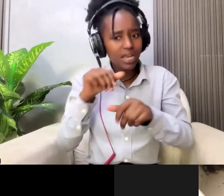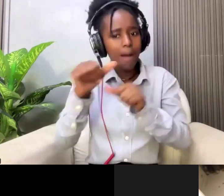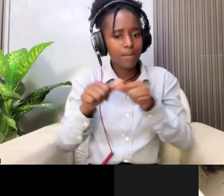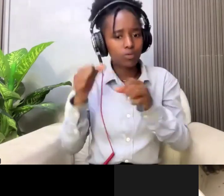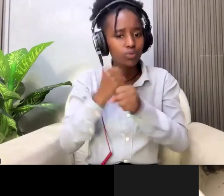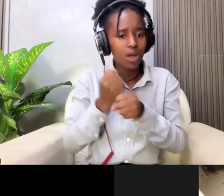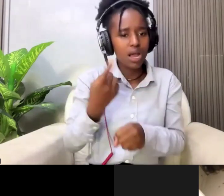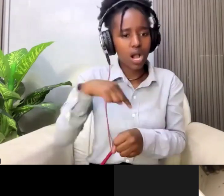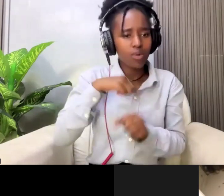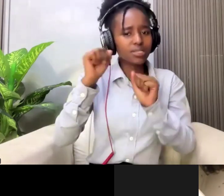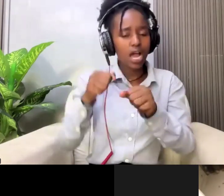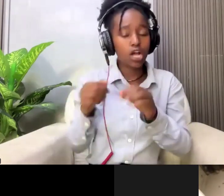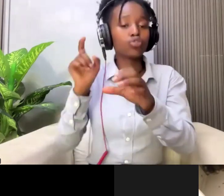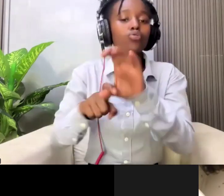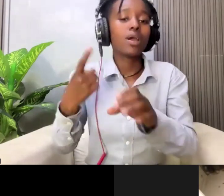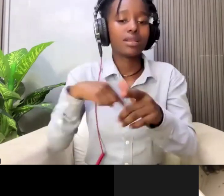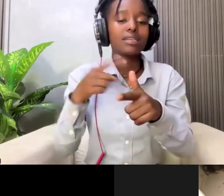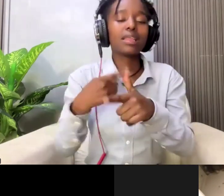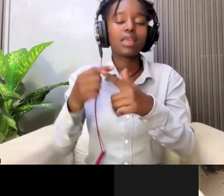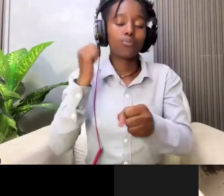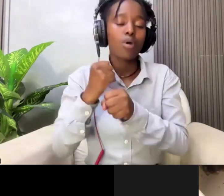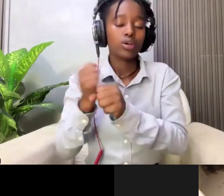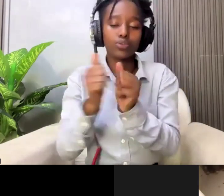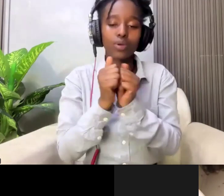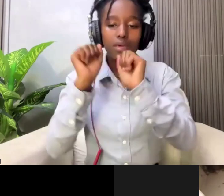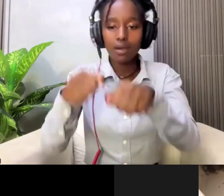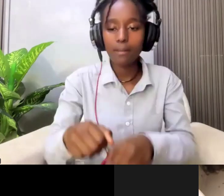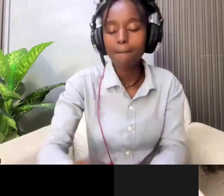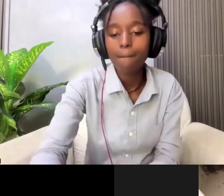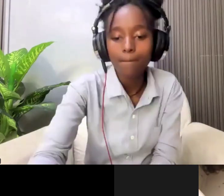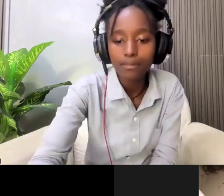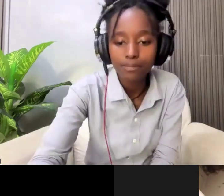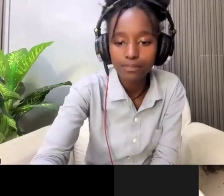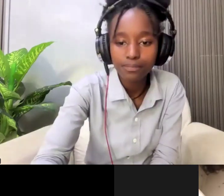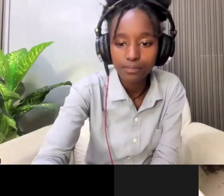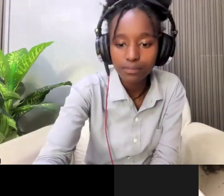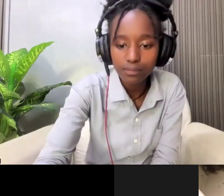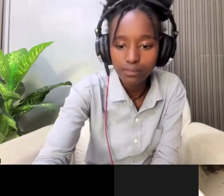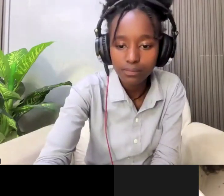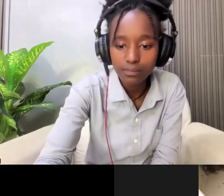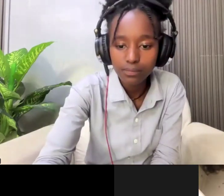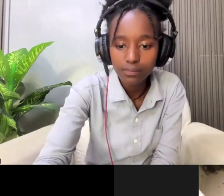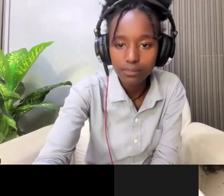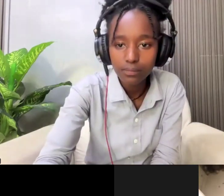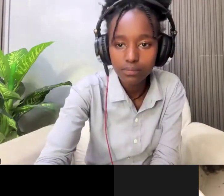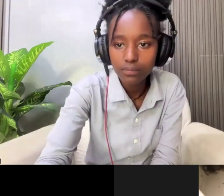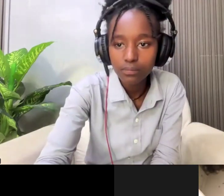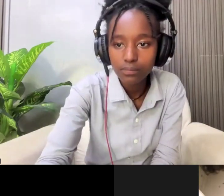to know their rights. But thank you for raising that, and we will work with you on it. I've got time for one last person. Is that